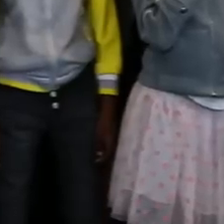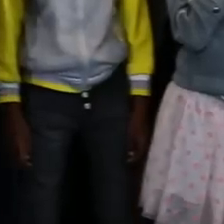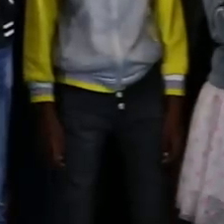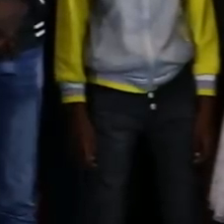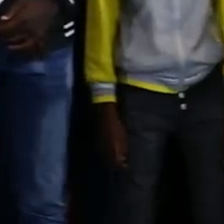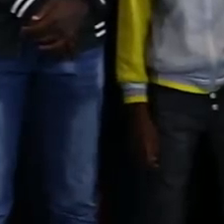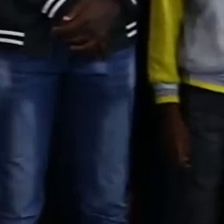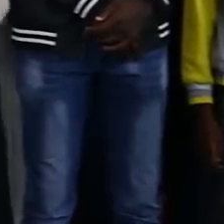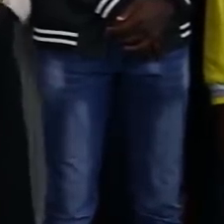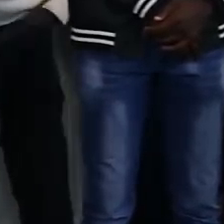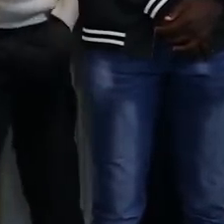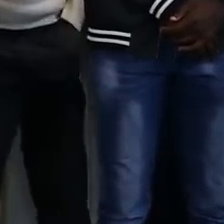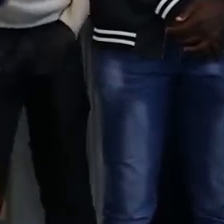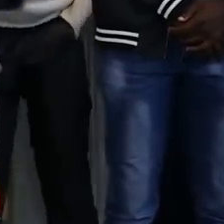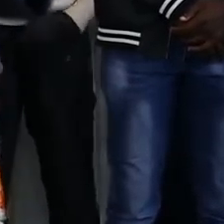shameful